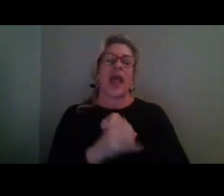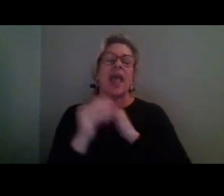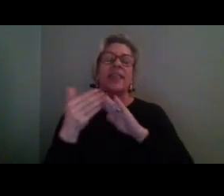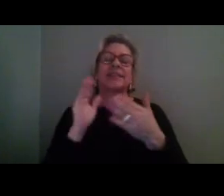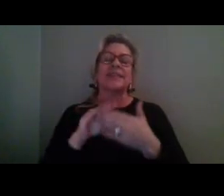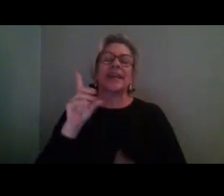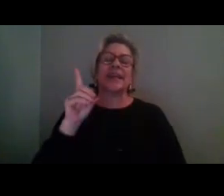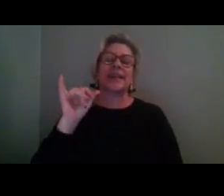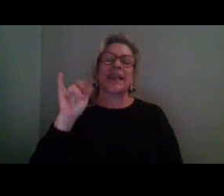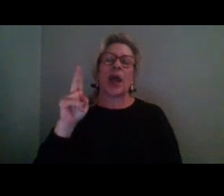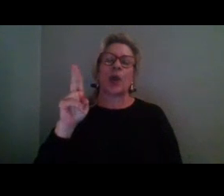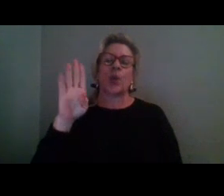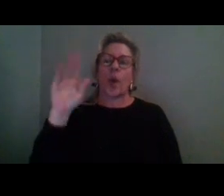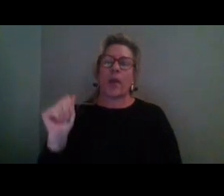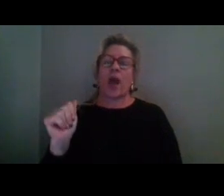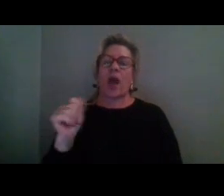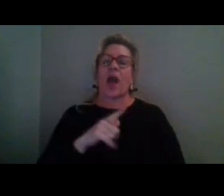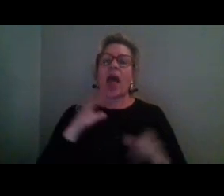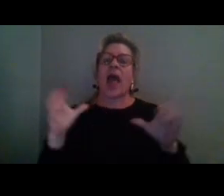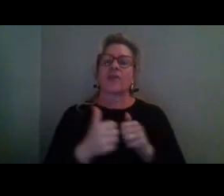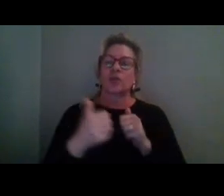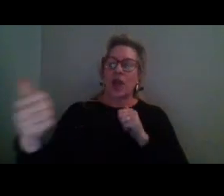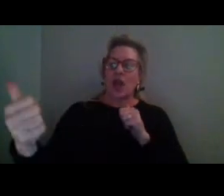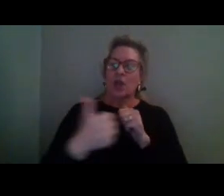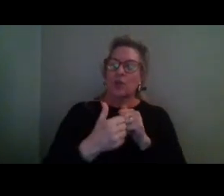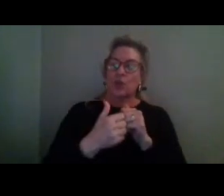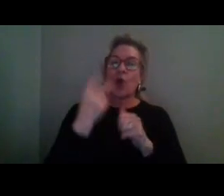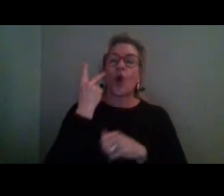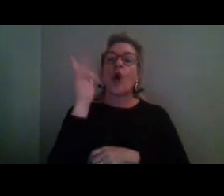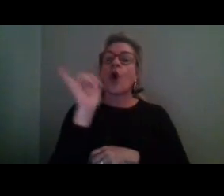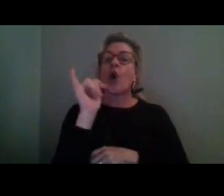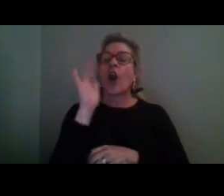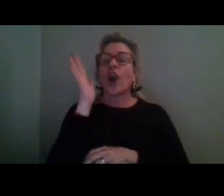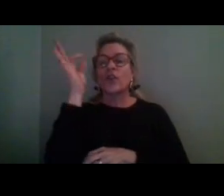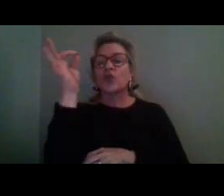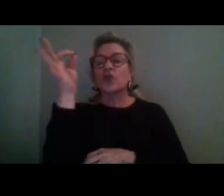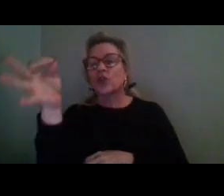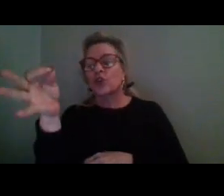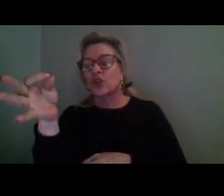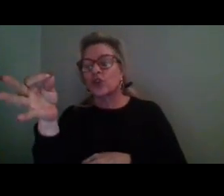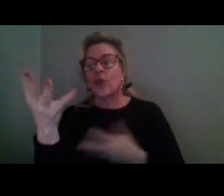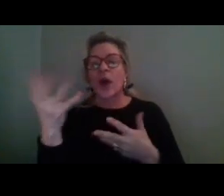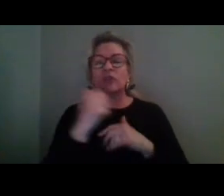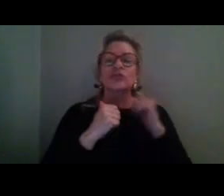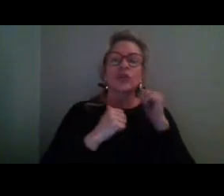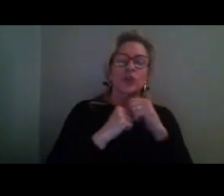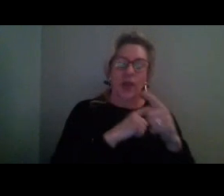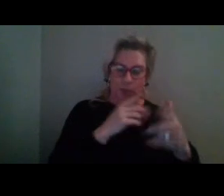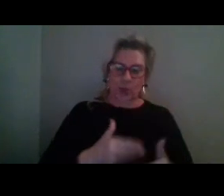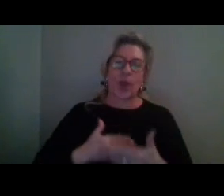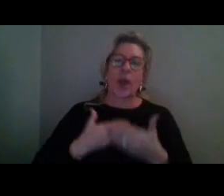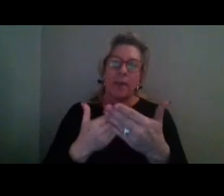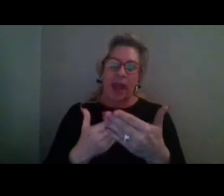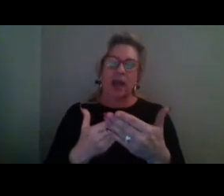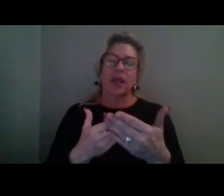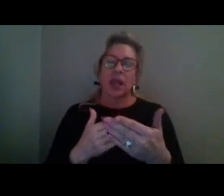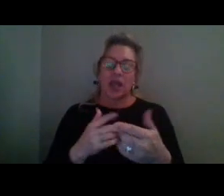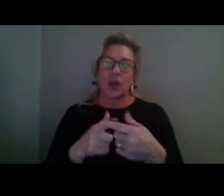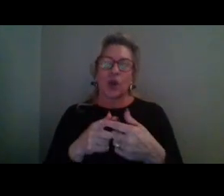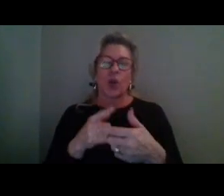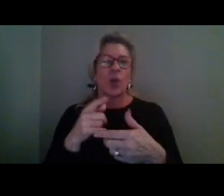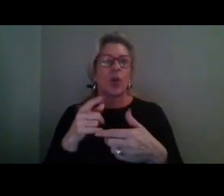building Dinuba's active transportation future infrastructure, non-infrastructure, is being recommended. A total project cost